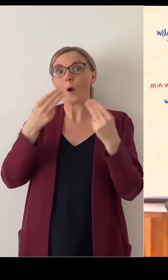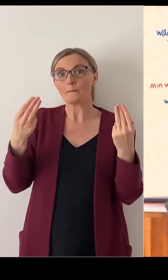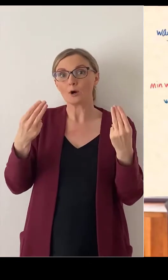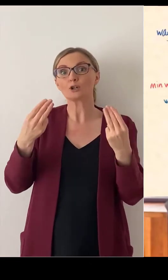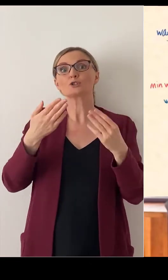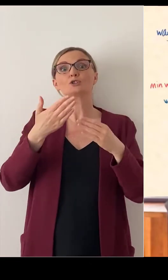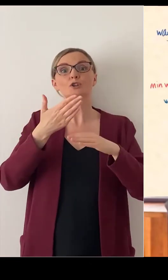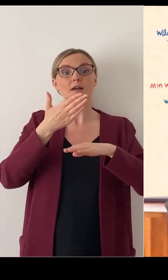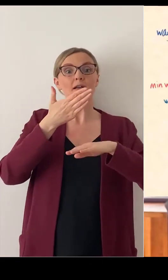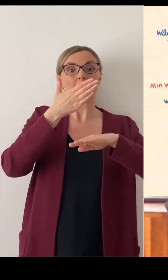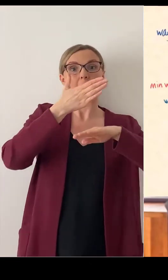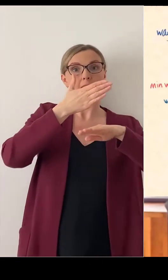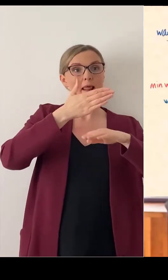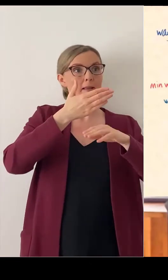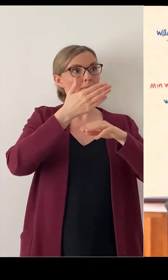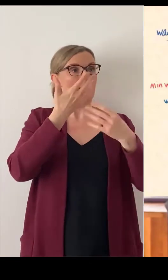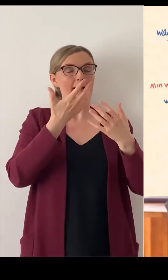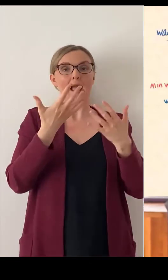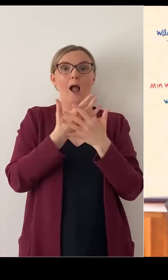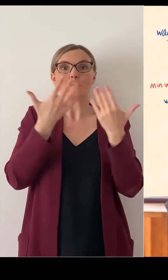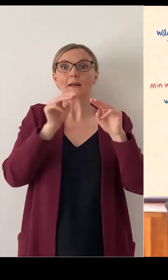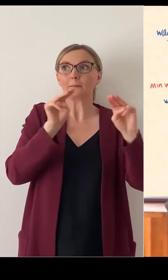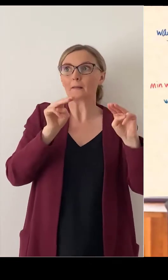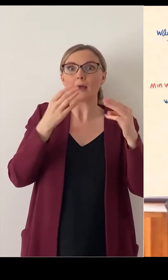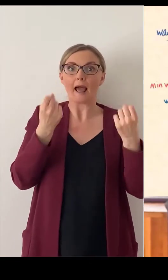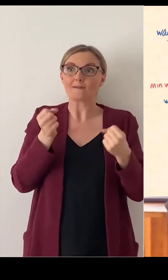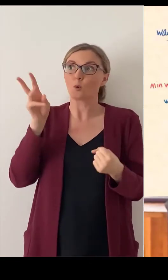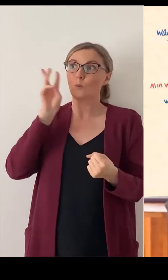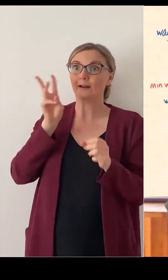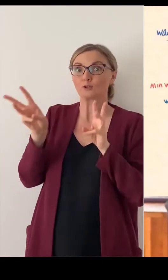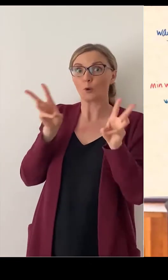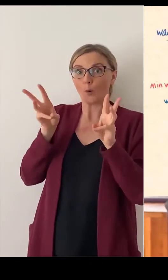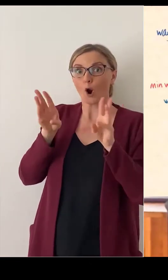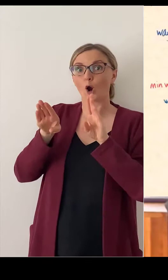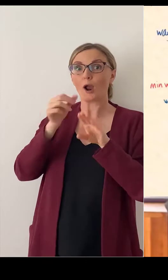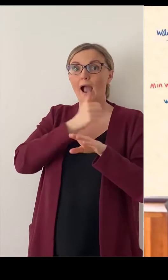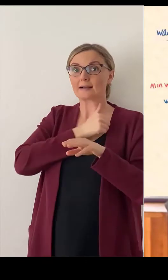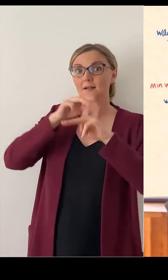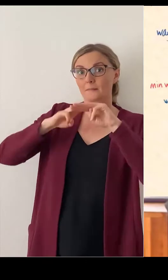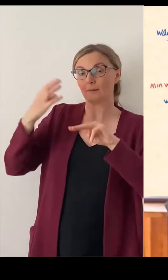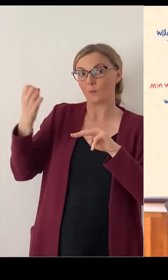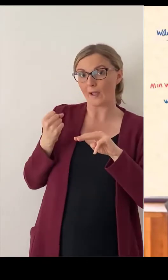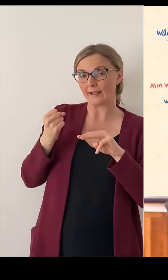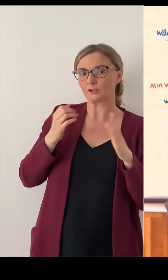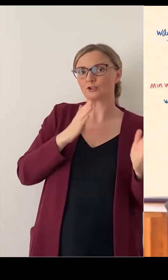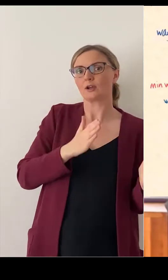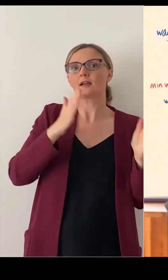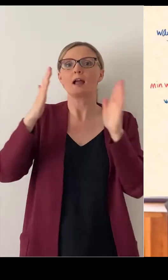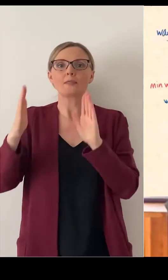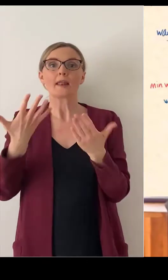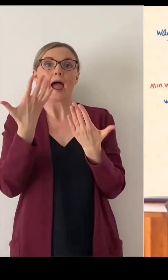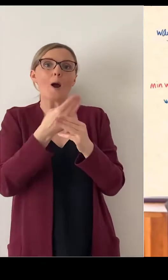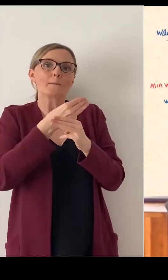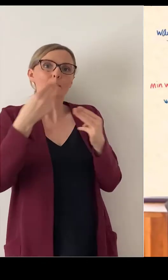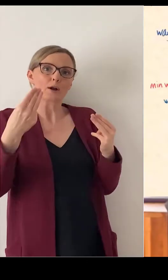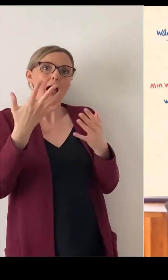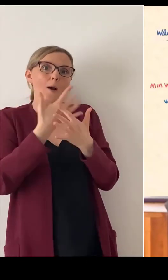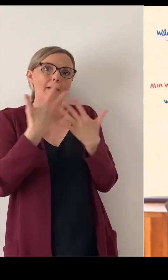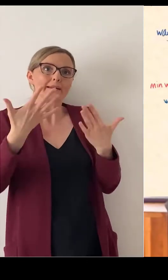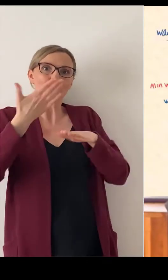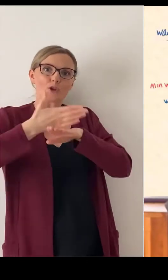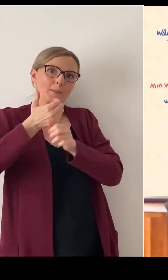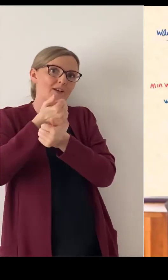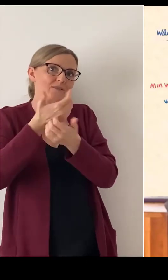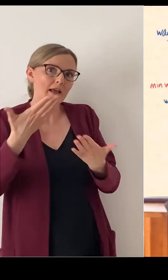people want to work at the minimum wage, and the quantity of labor demanded, the number of